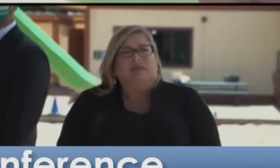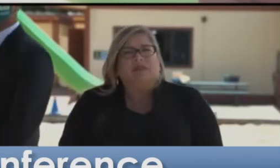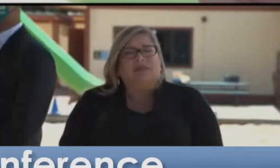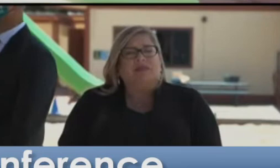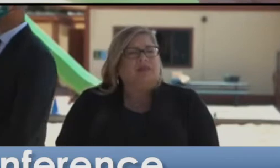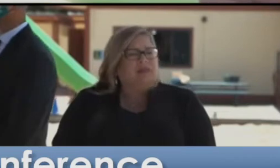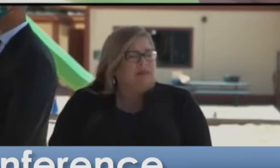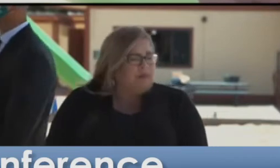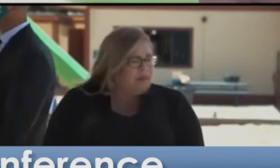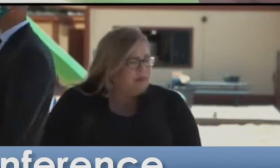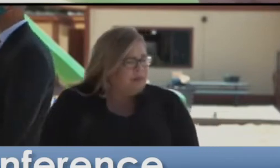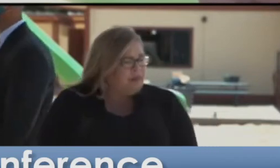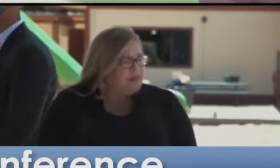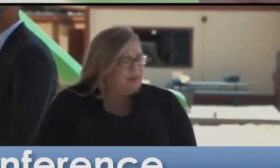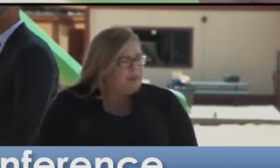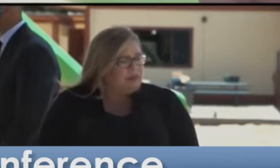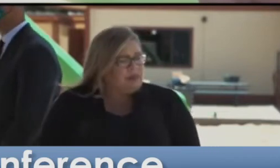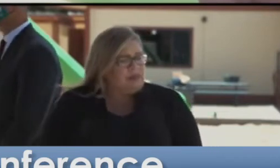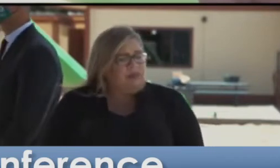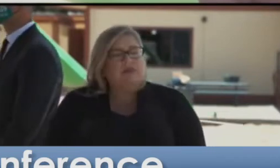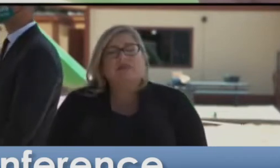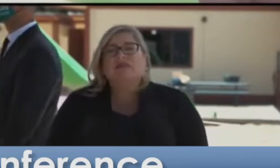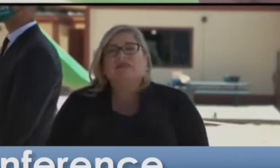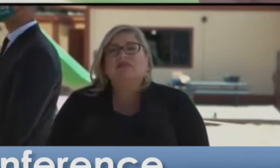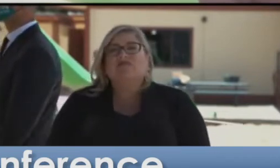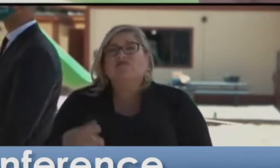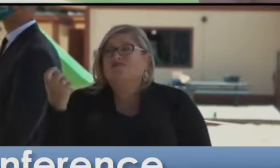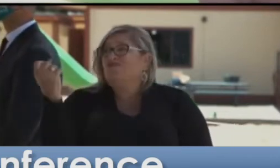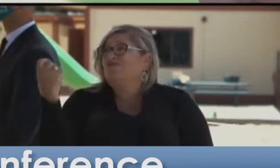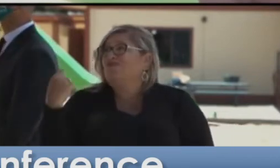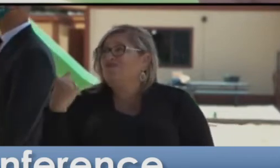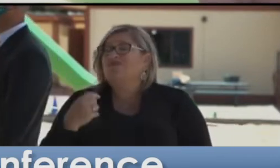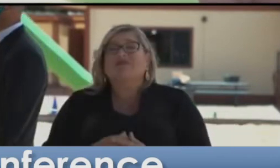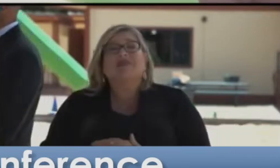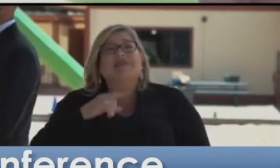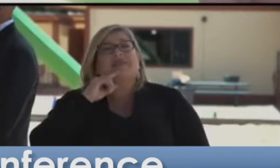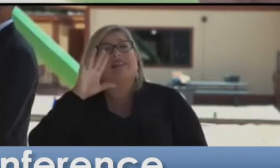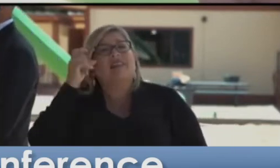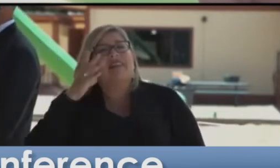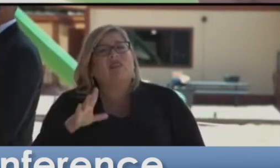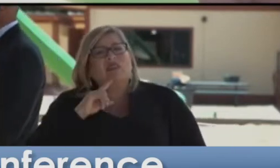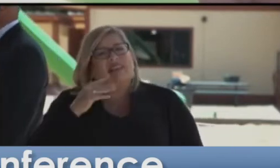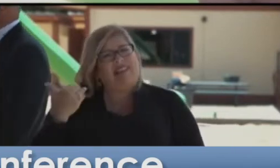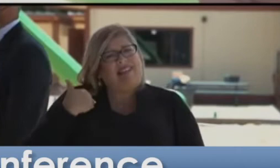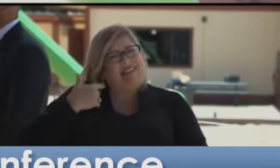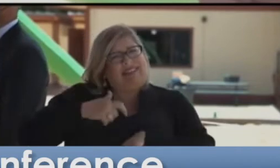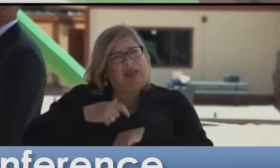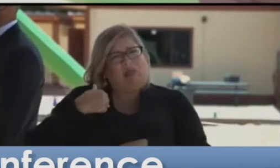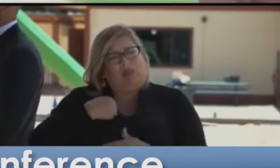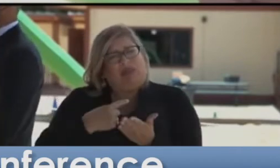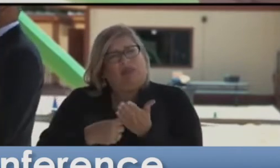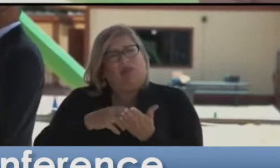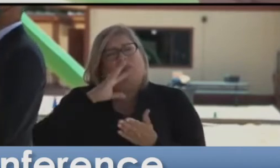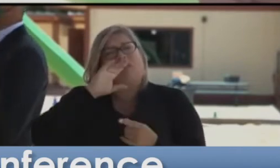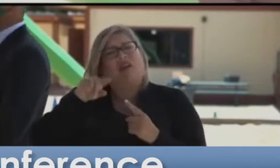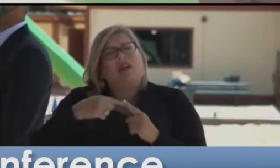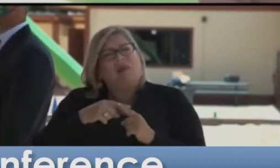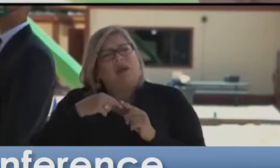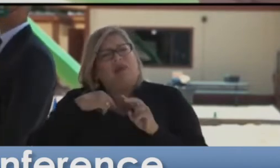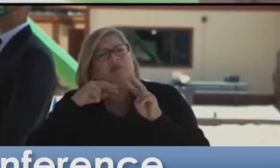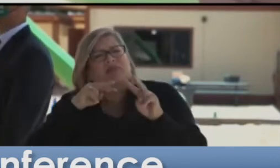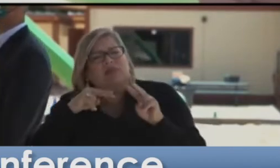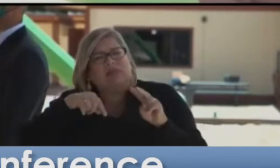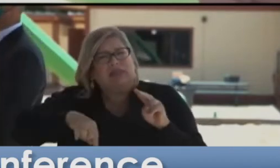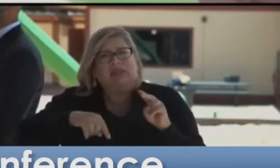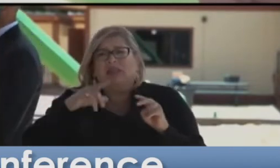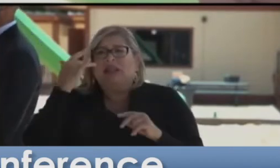Thanks for doing that. Governor, last time we spoke, you said we were on track to meet the June 15th reopening. What does that